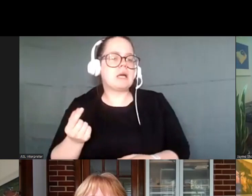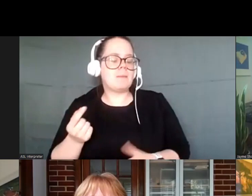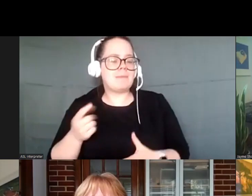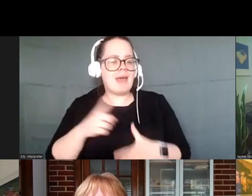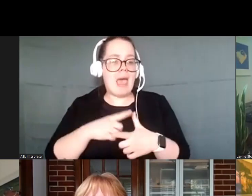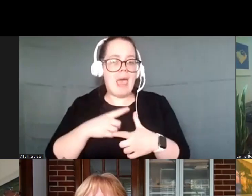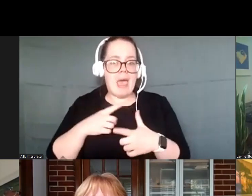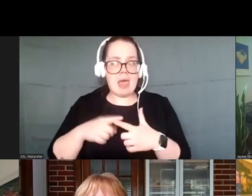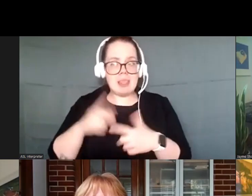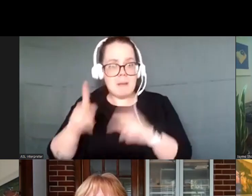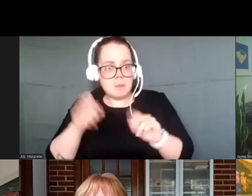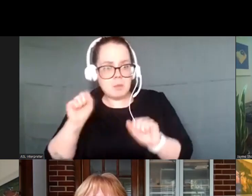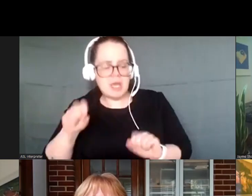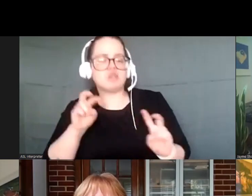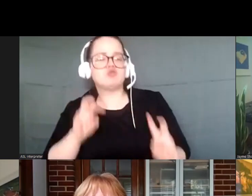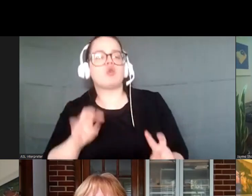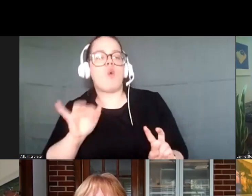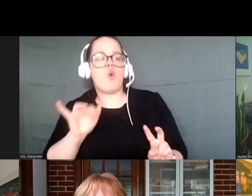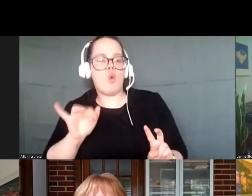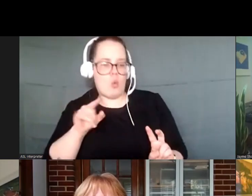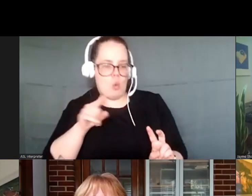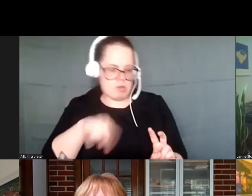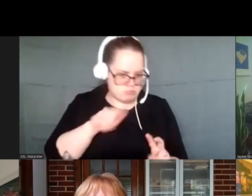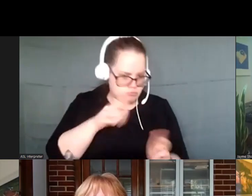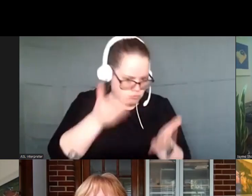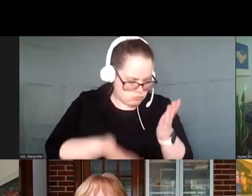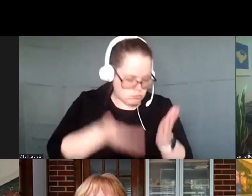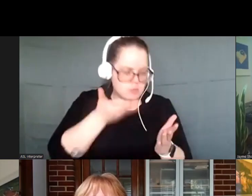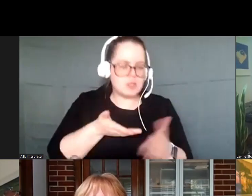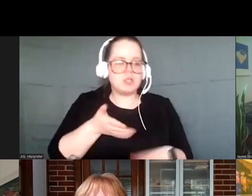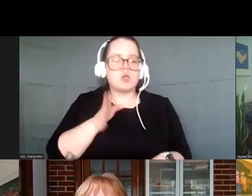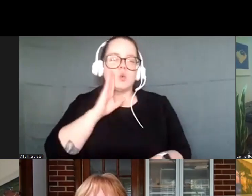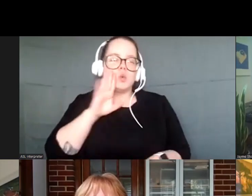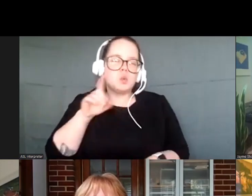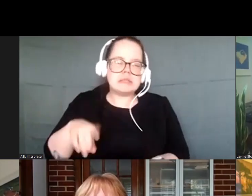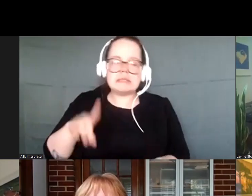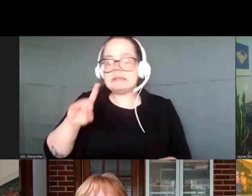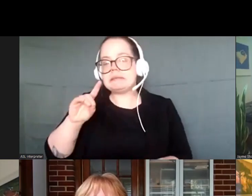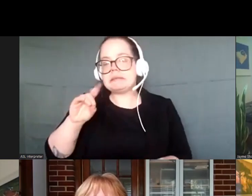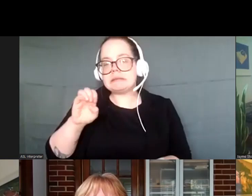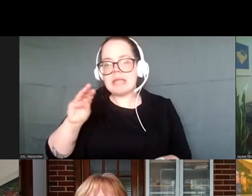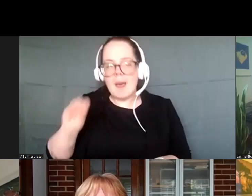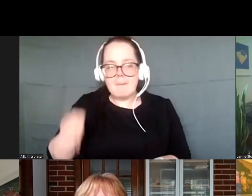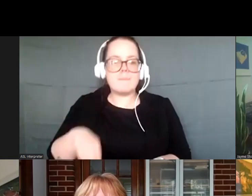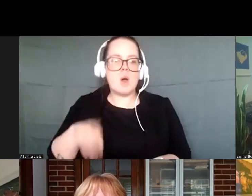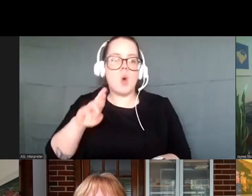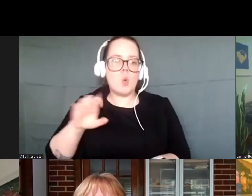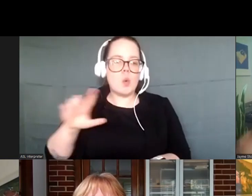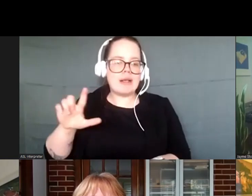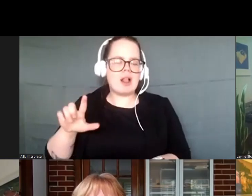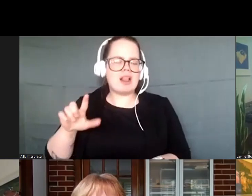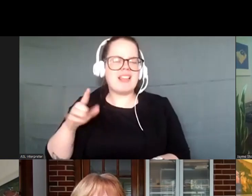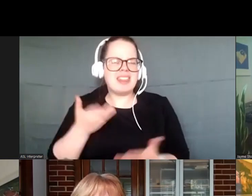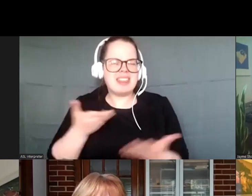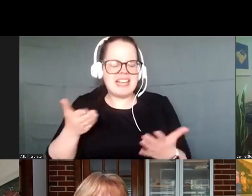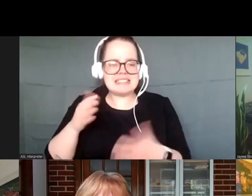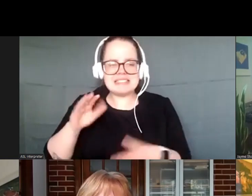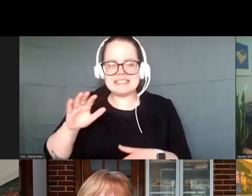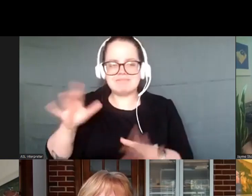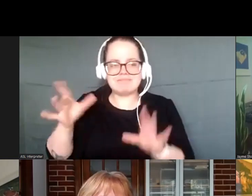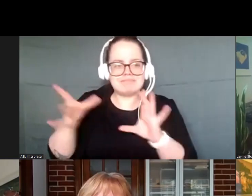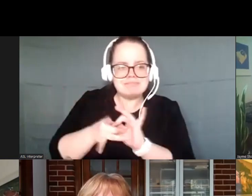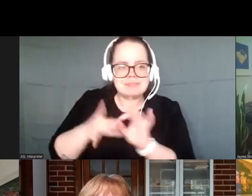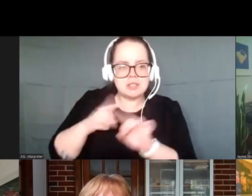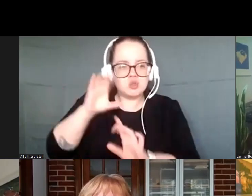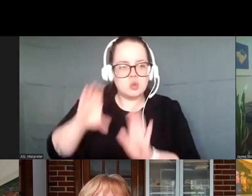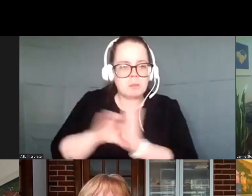you will need will be different. You know, you'll want to have a demo reel, things that are synced to picture, for instance, like, you know, rather than this